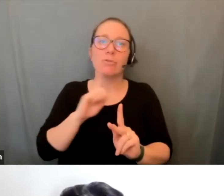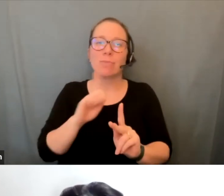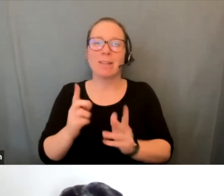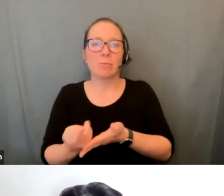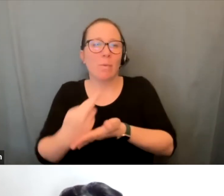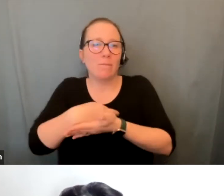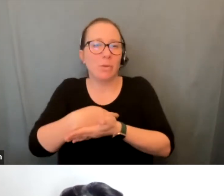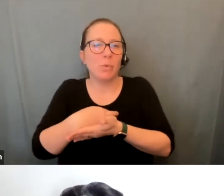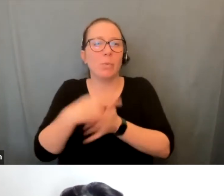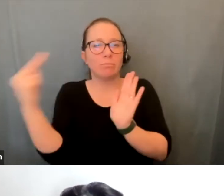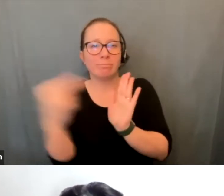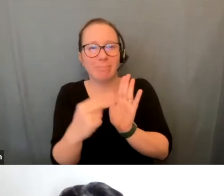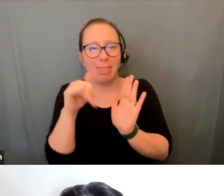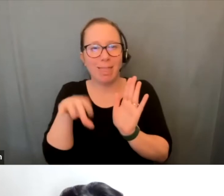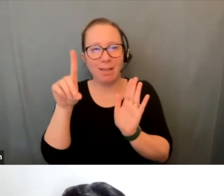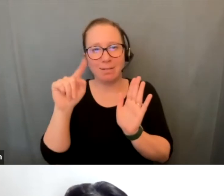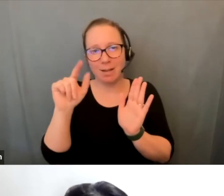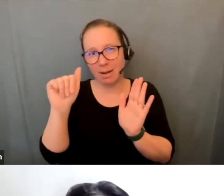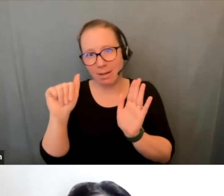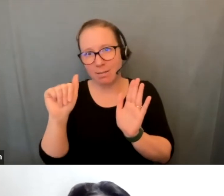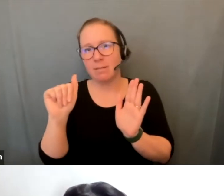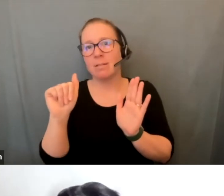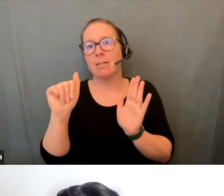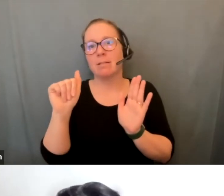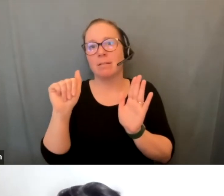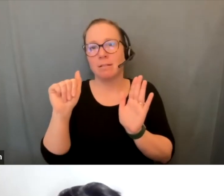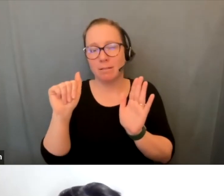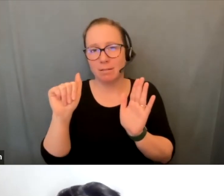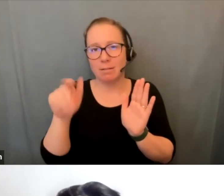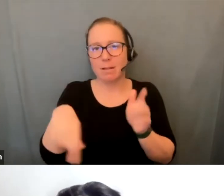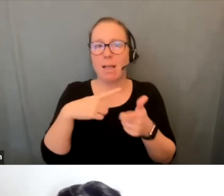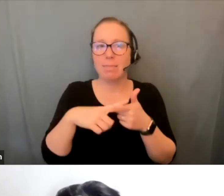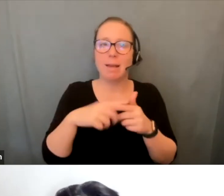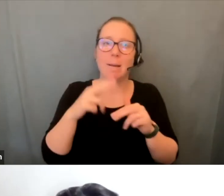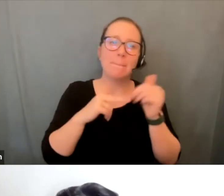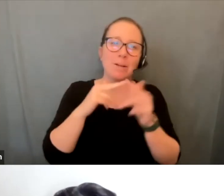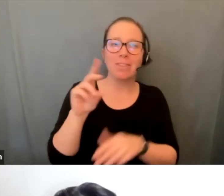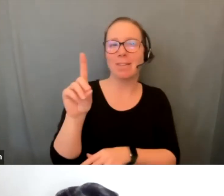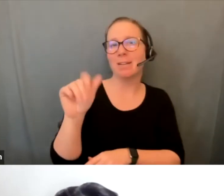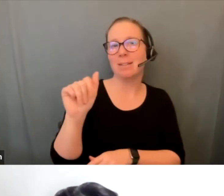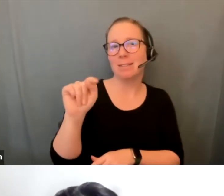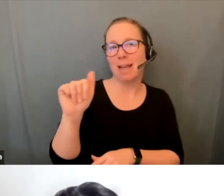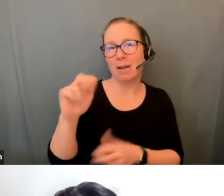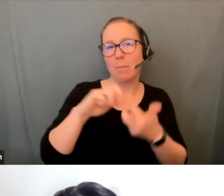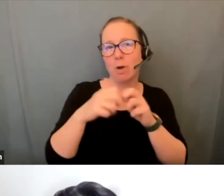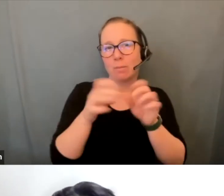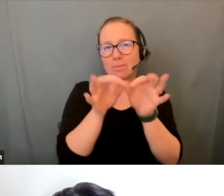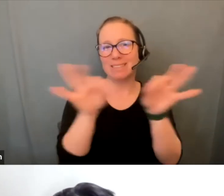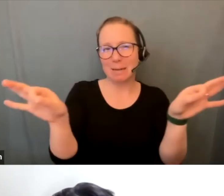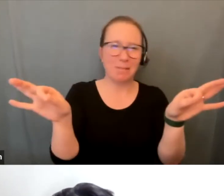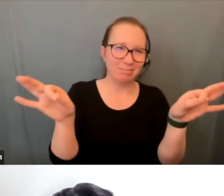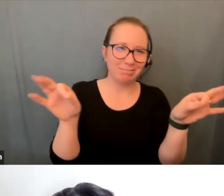data and build the data problem statement, as Aaron called it. We need to come up with a new name for